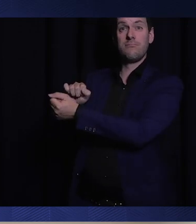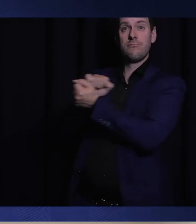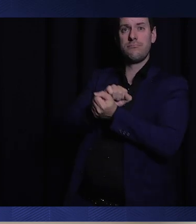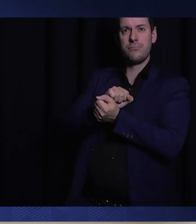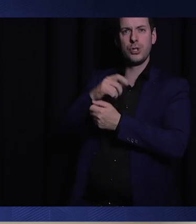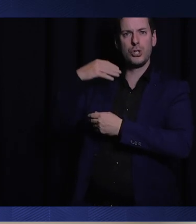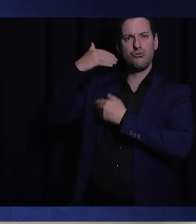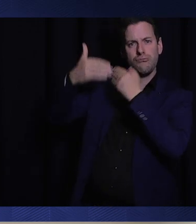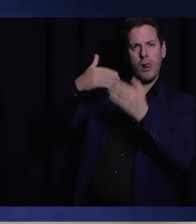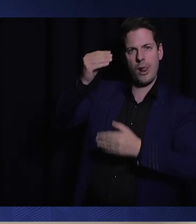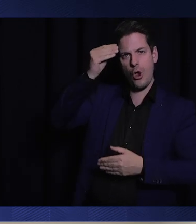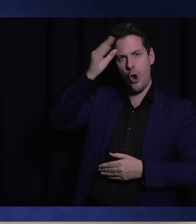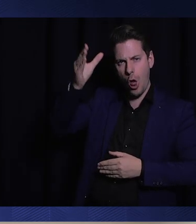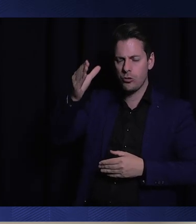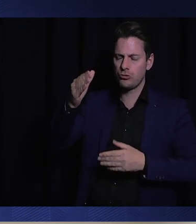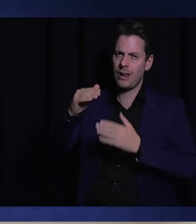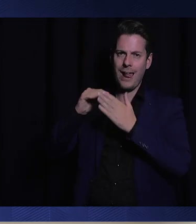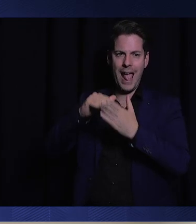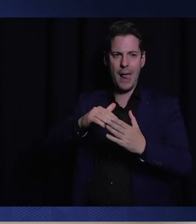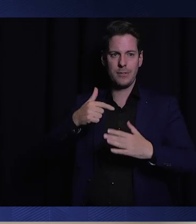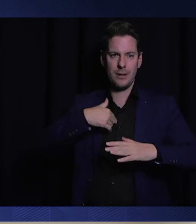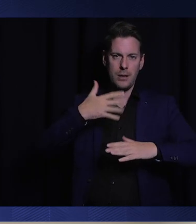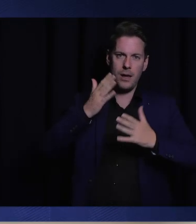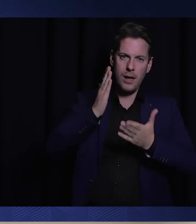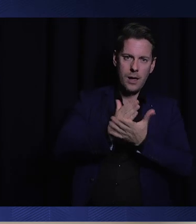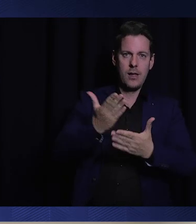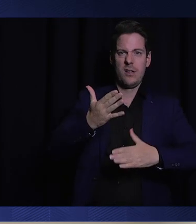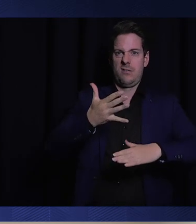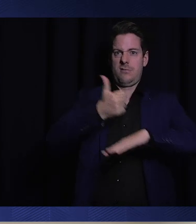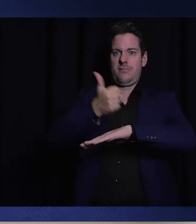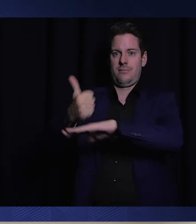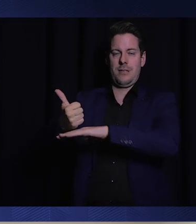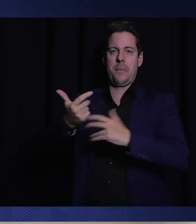productive landscapes with alternative water supplies.